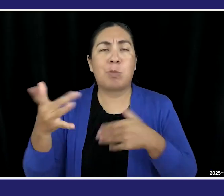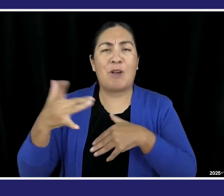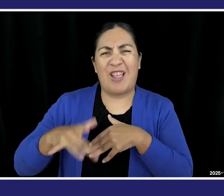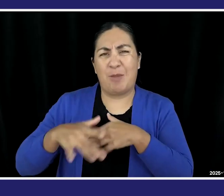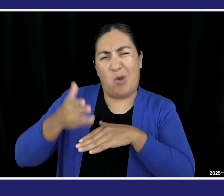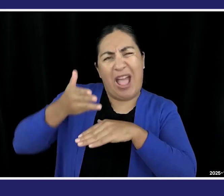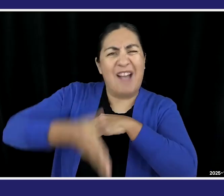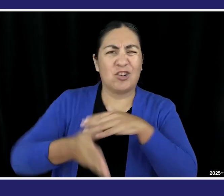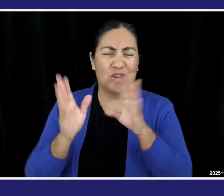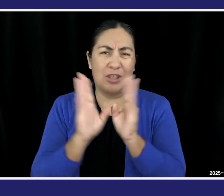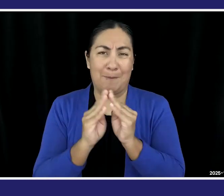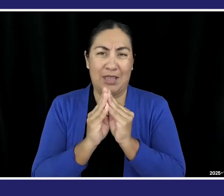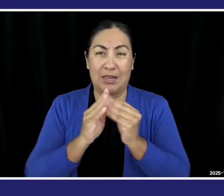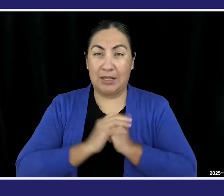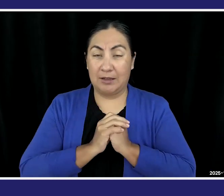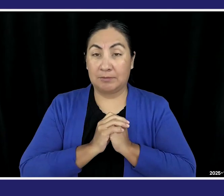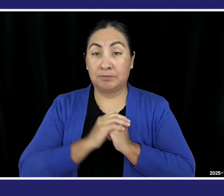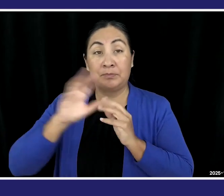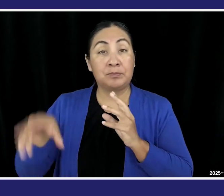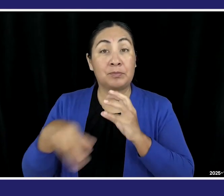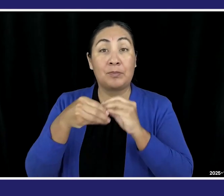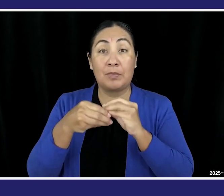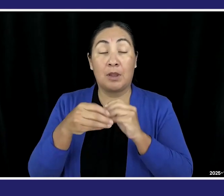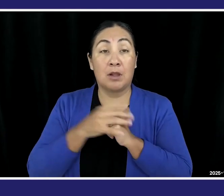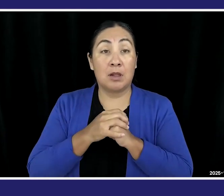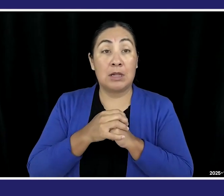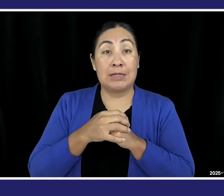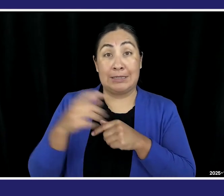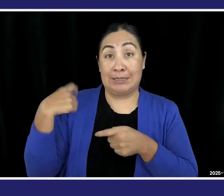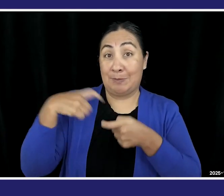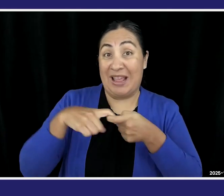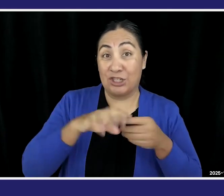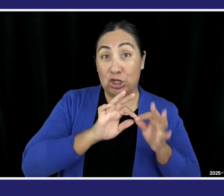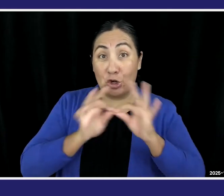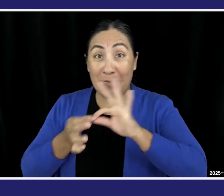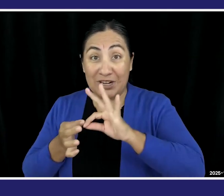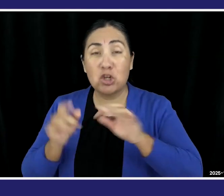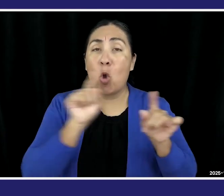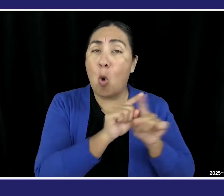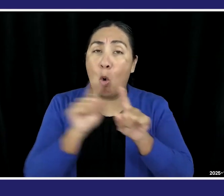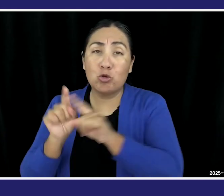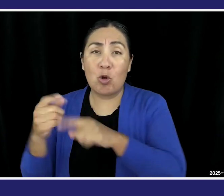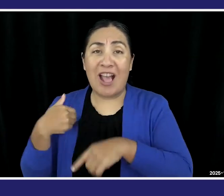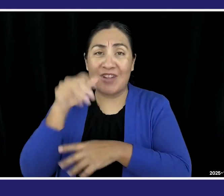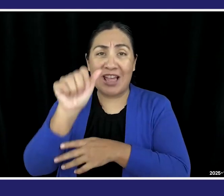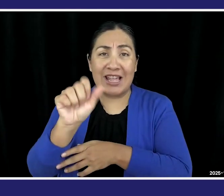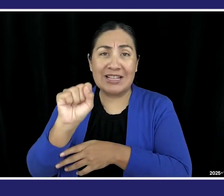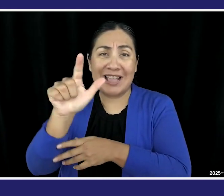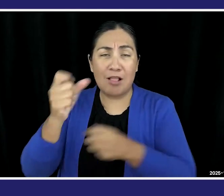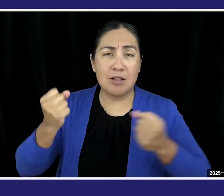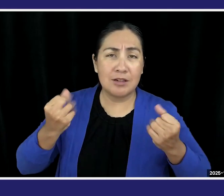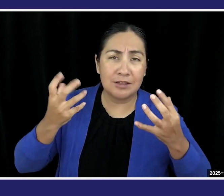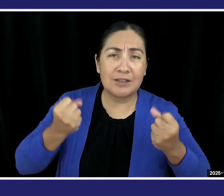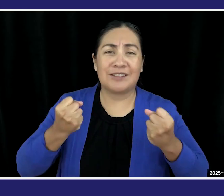of the meeting. In addition to Spanish interpretation, we also have American Sign Language